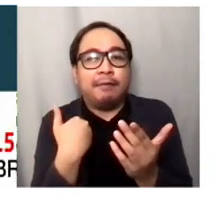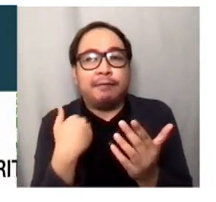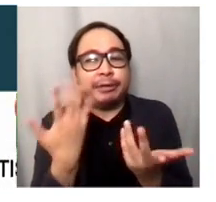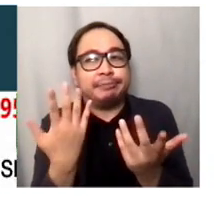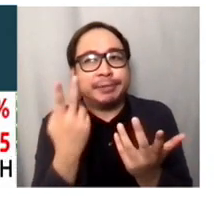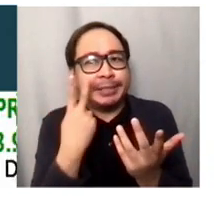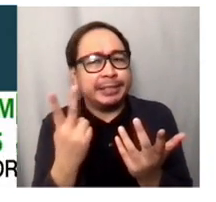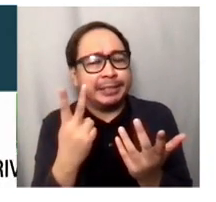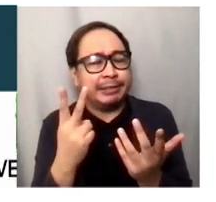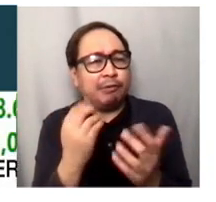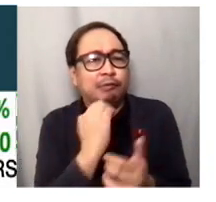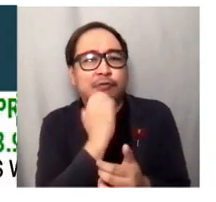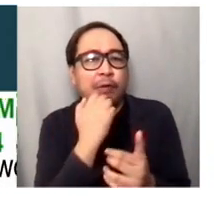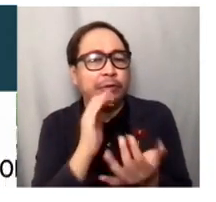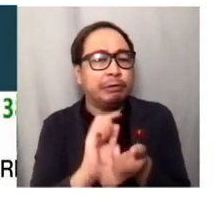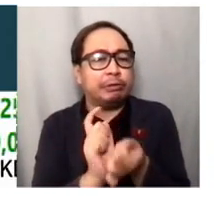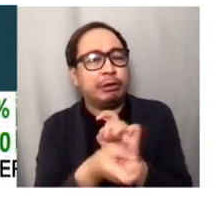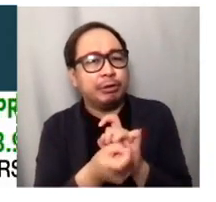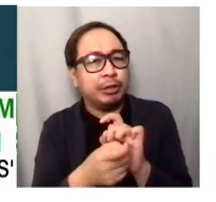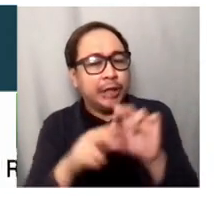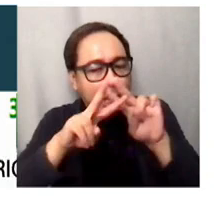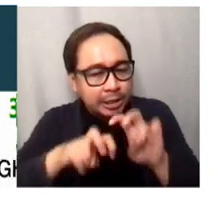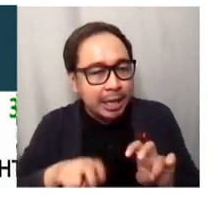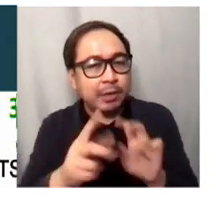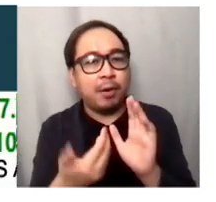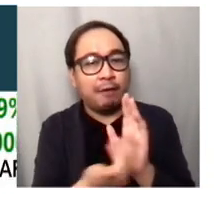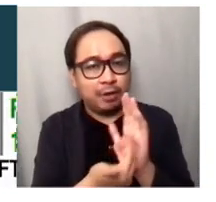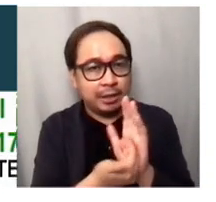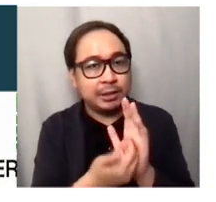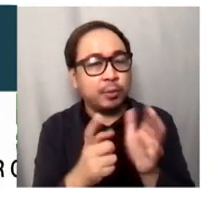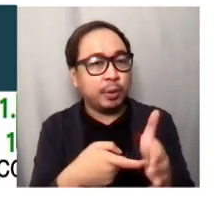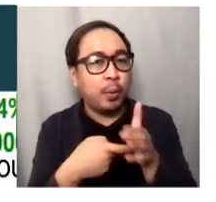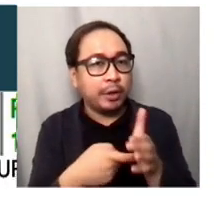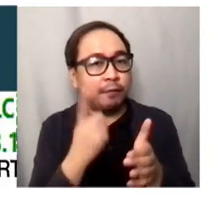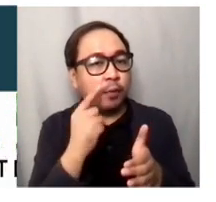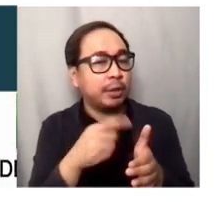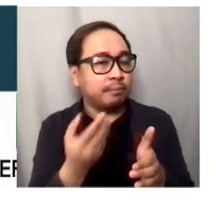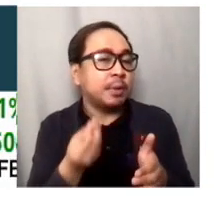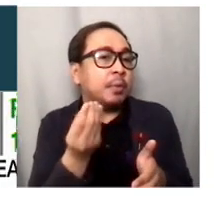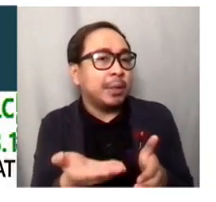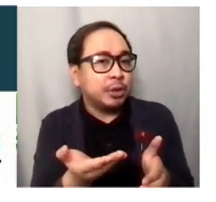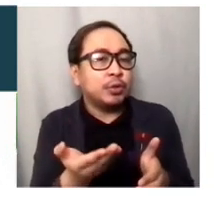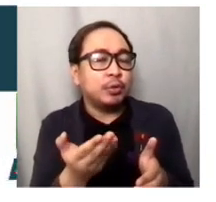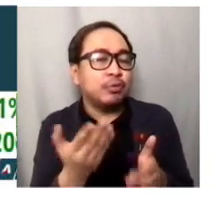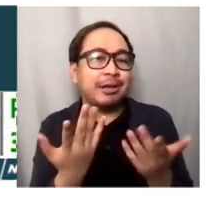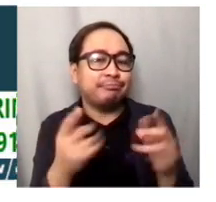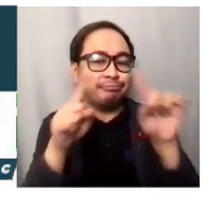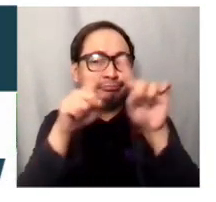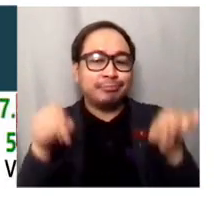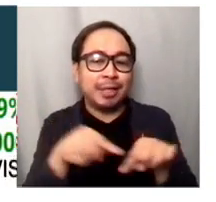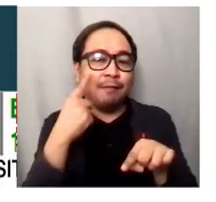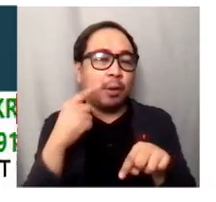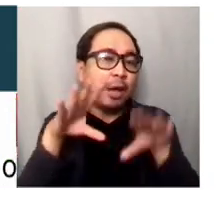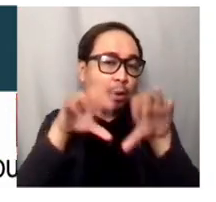evidence and the quantum of evidence that they would require for them to issue warrants of arrest or warrants or